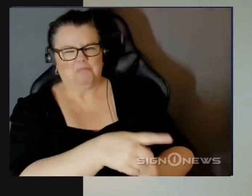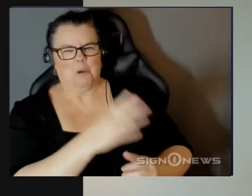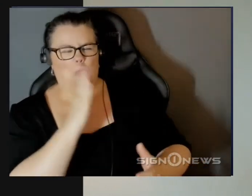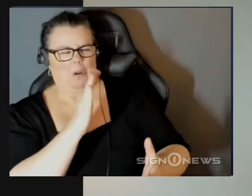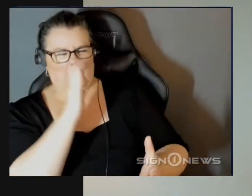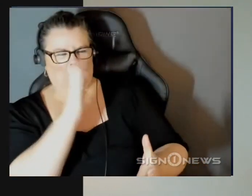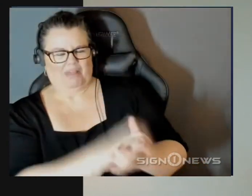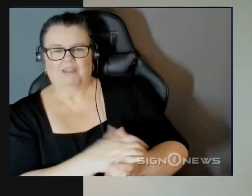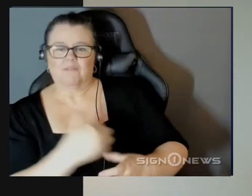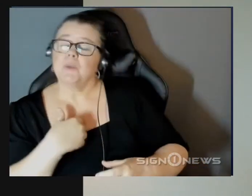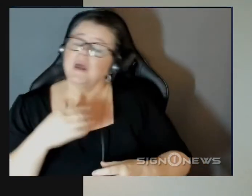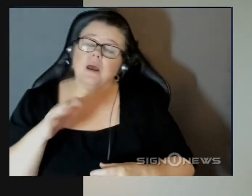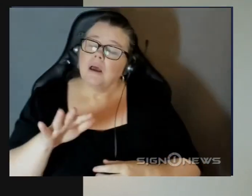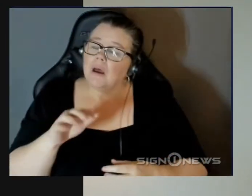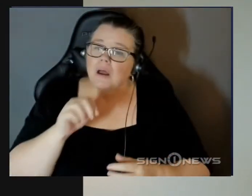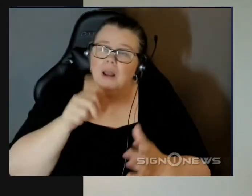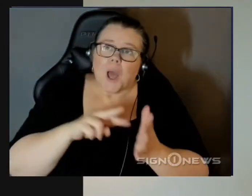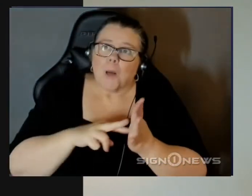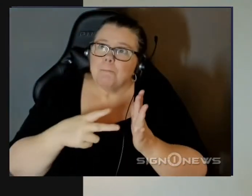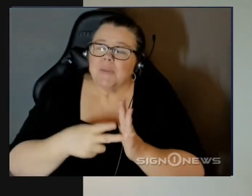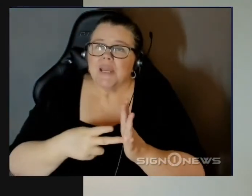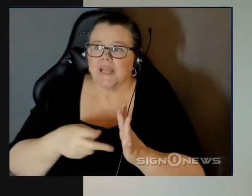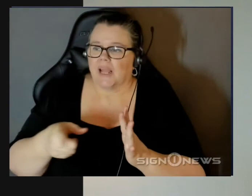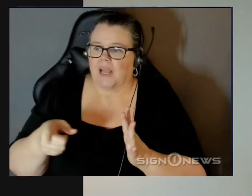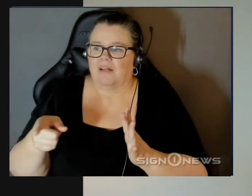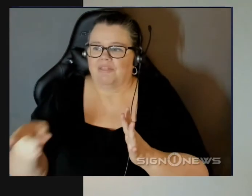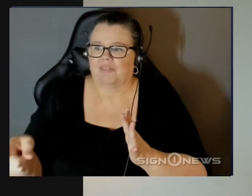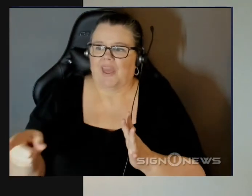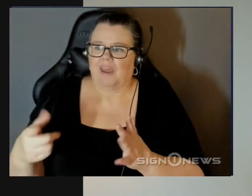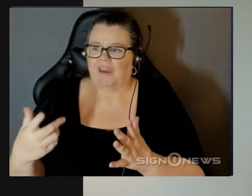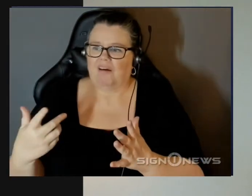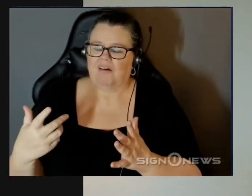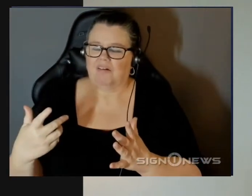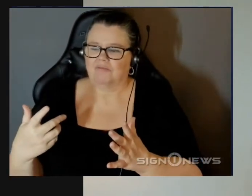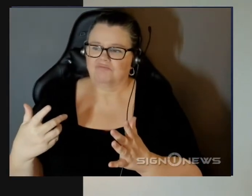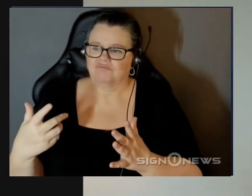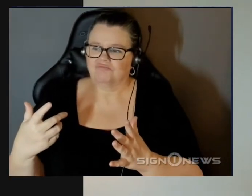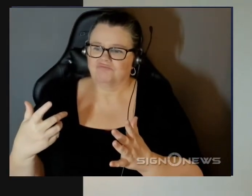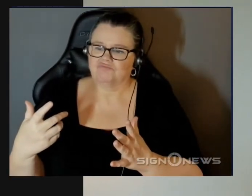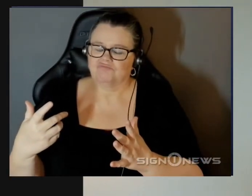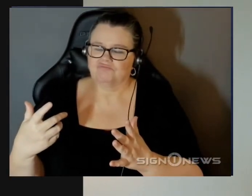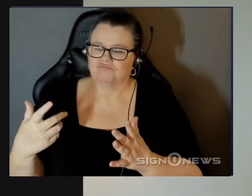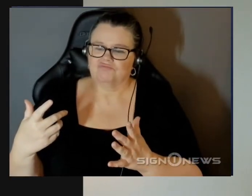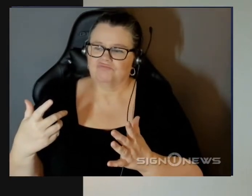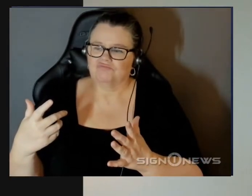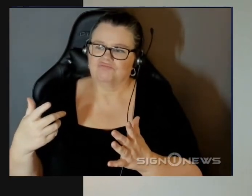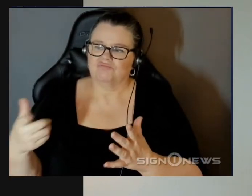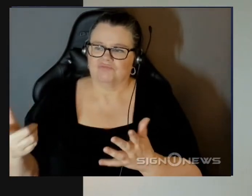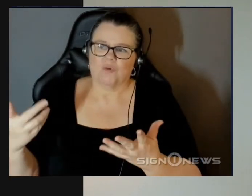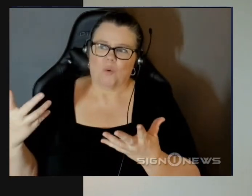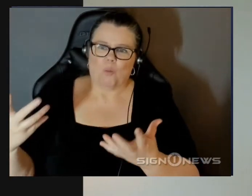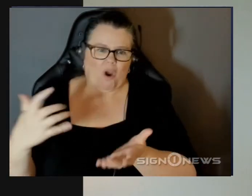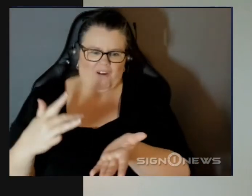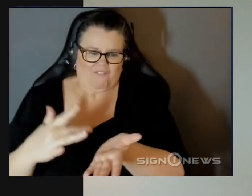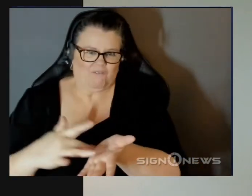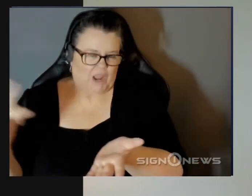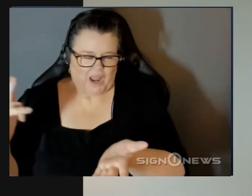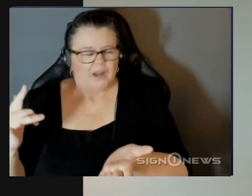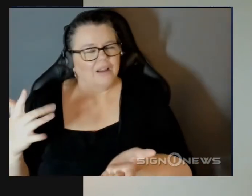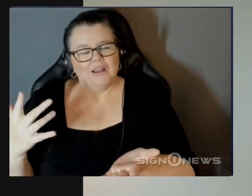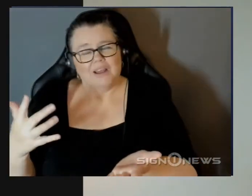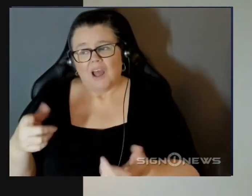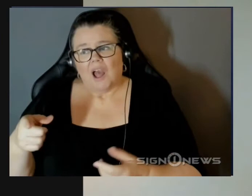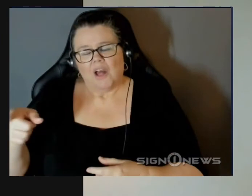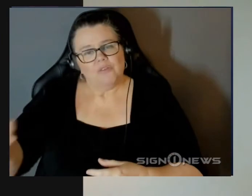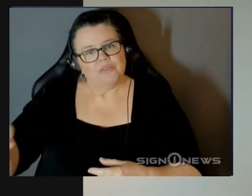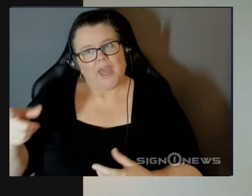will. They're just not aware. They're not used to seeing it this way. They expect that people are going to have a guardianship. And so I think,